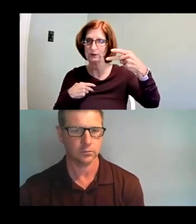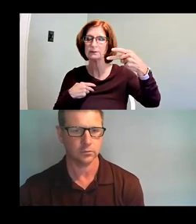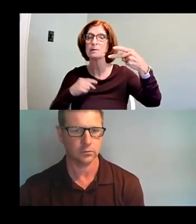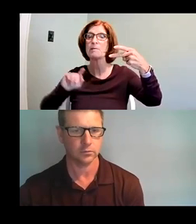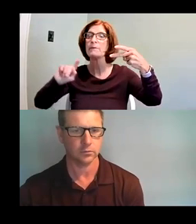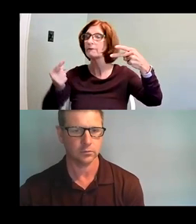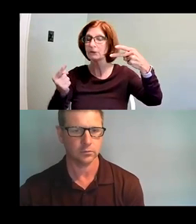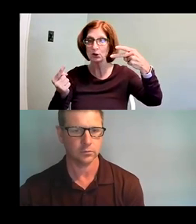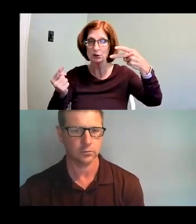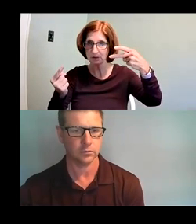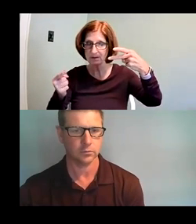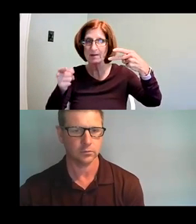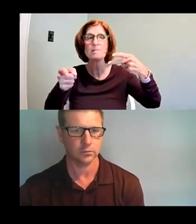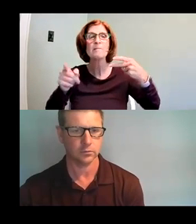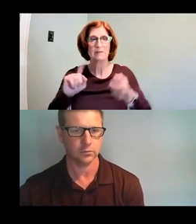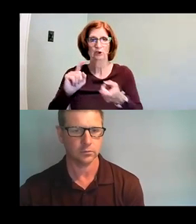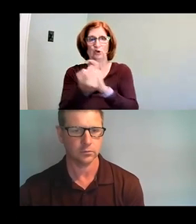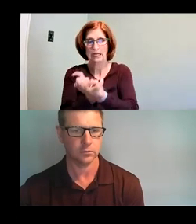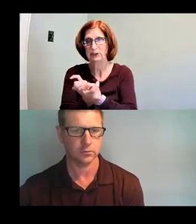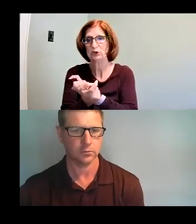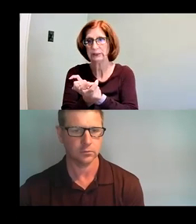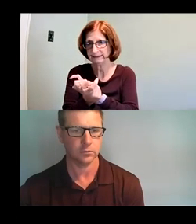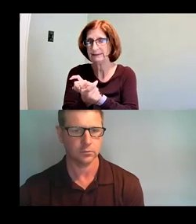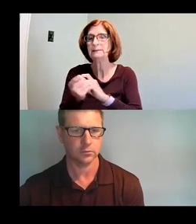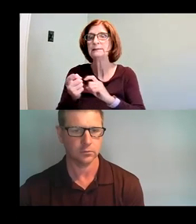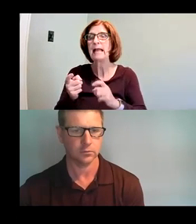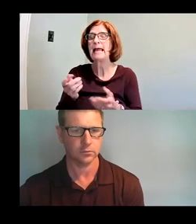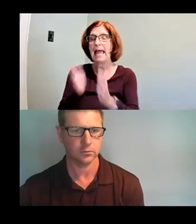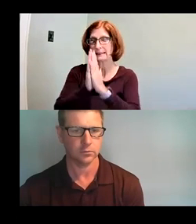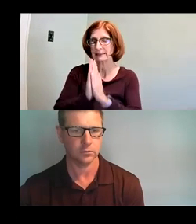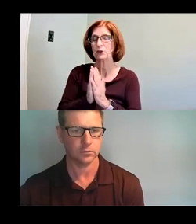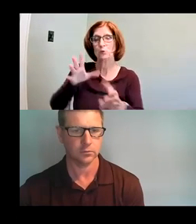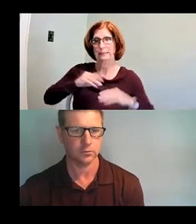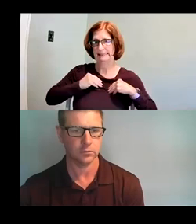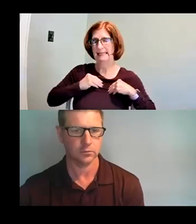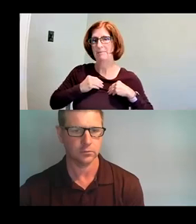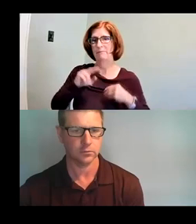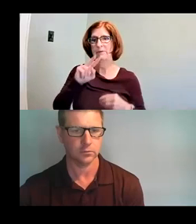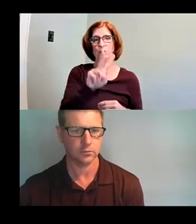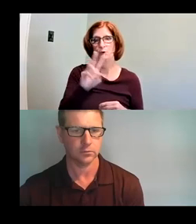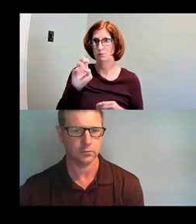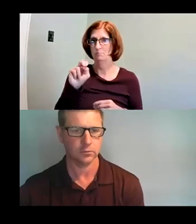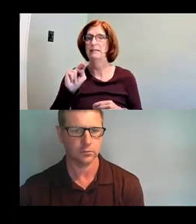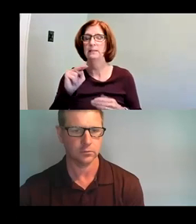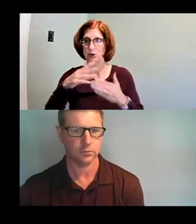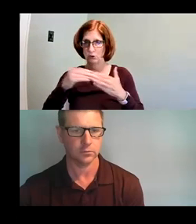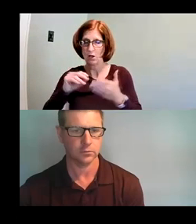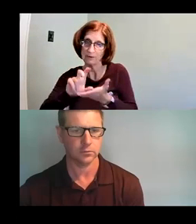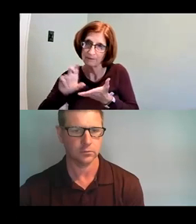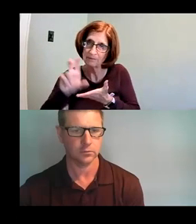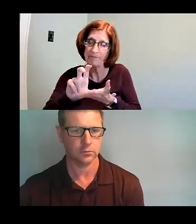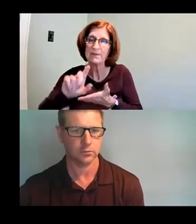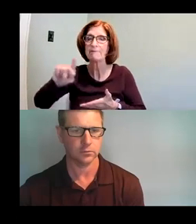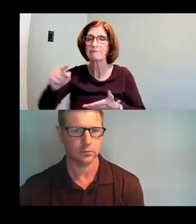first being ratification to accept the $1 million investment from FNB, First National